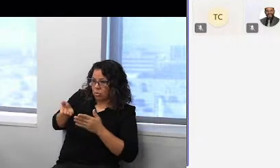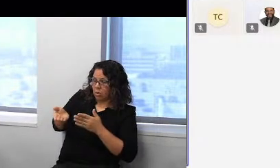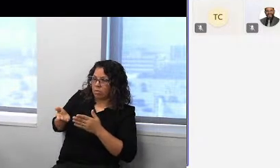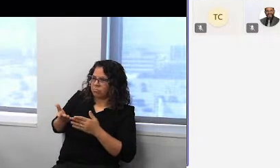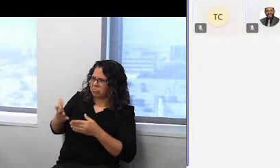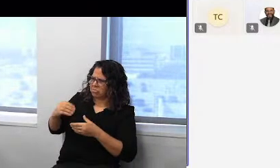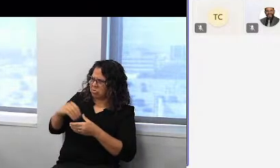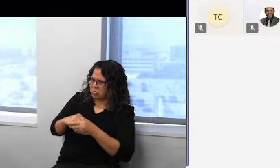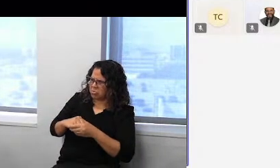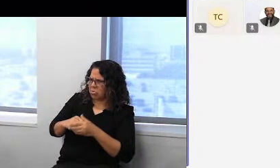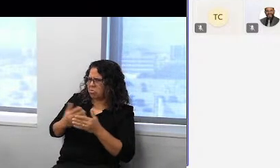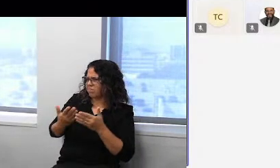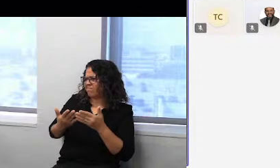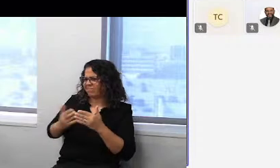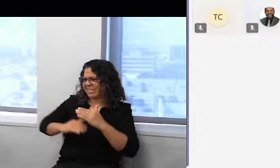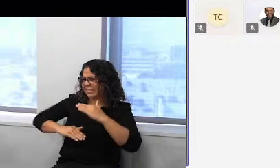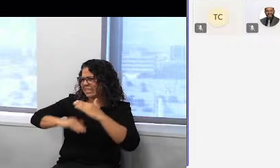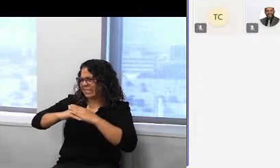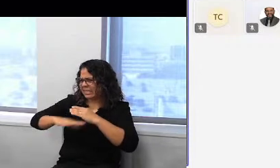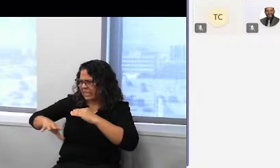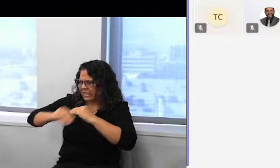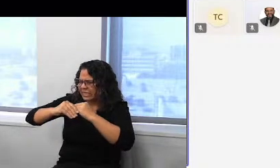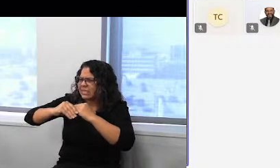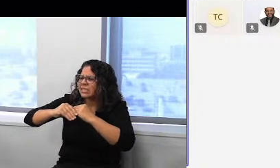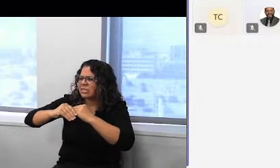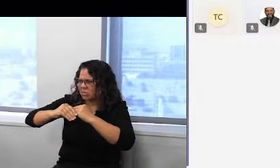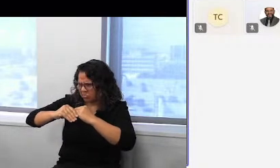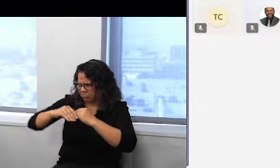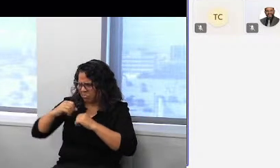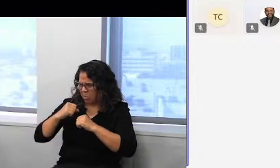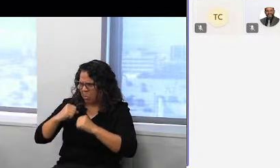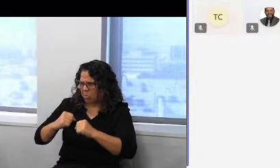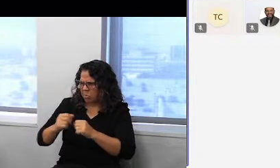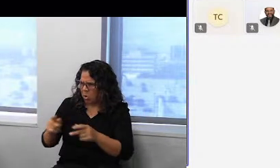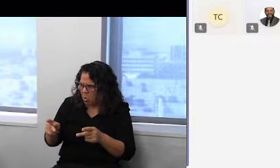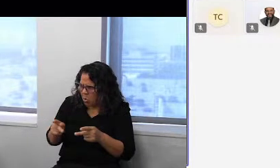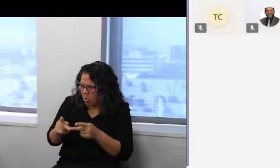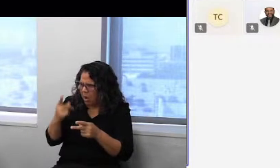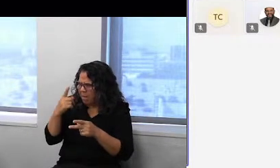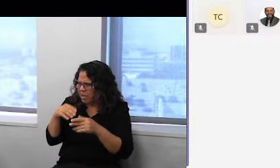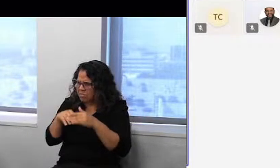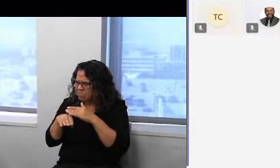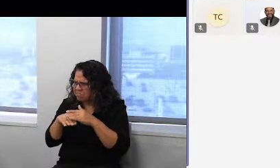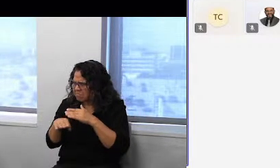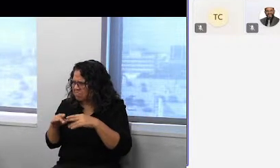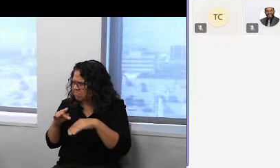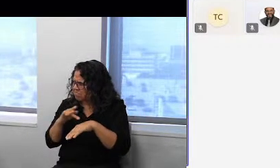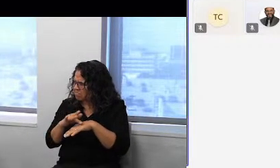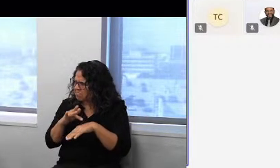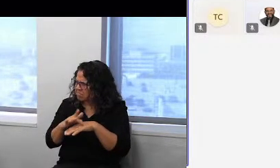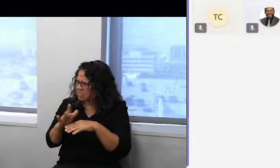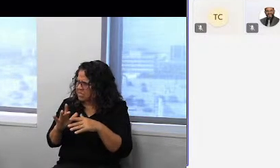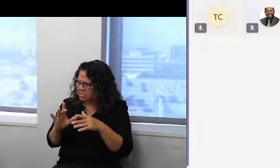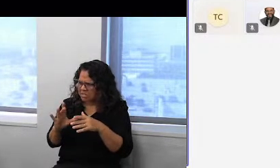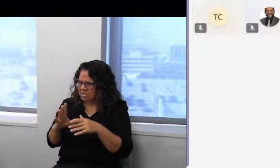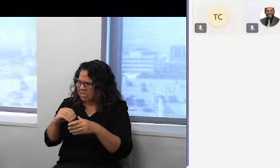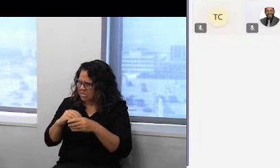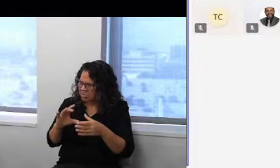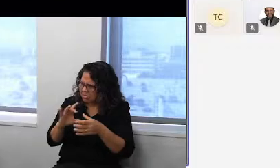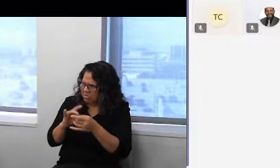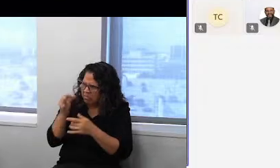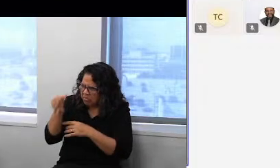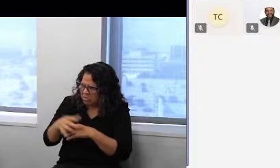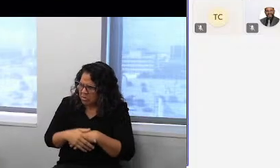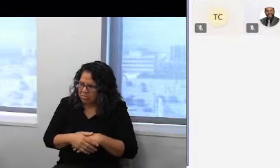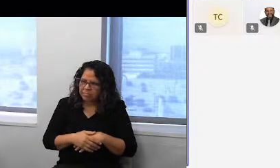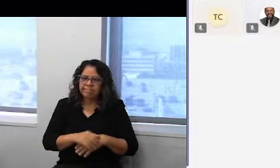bus configuration or space to facilitate future renewable interconnection? Yes.